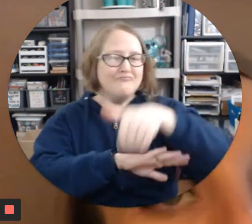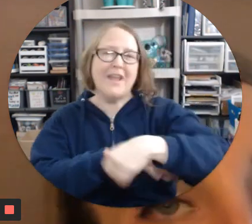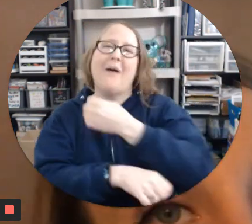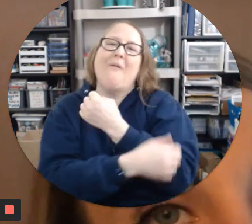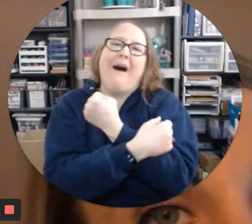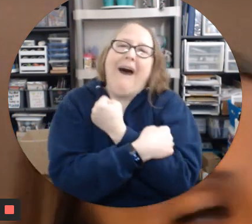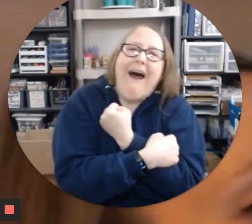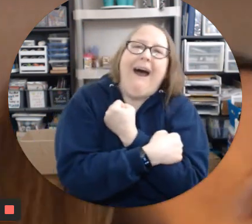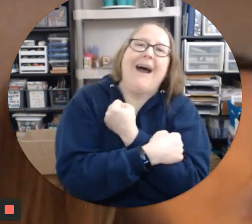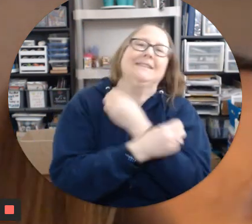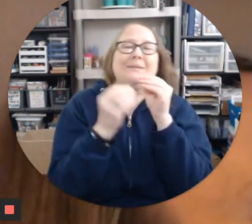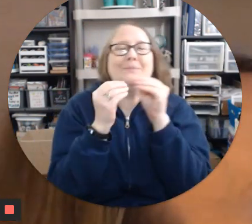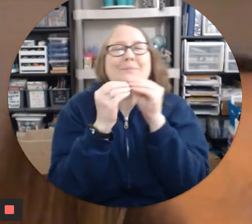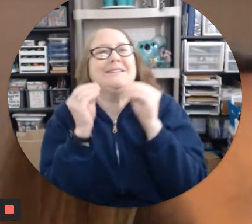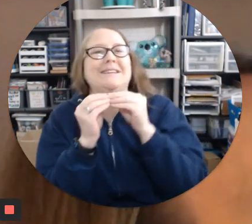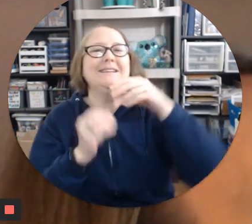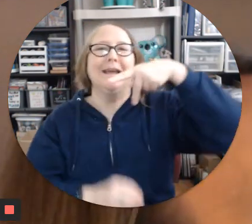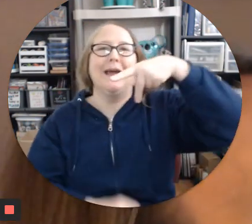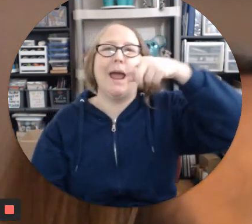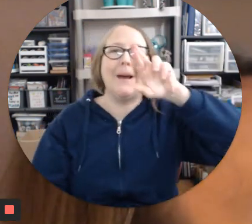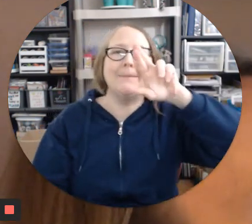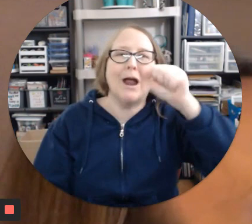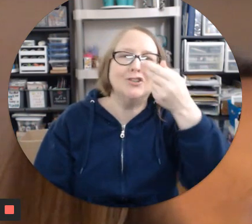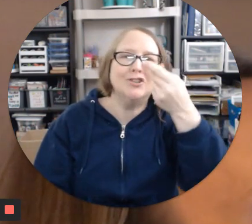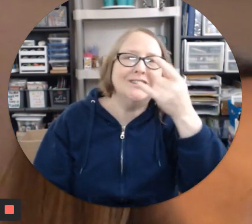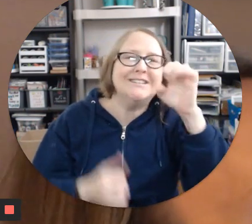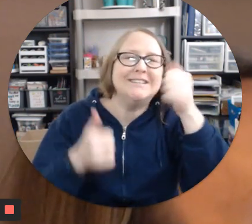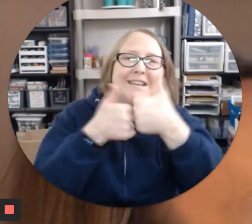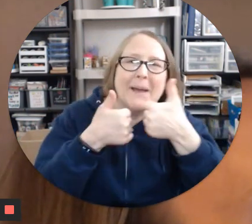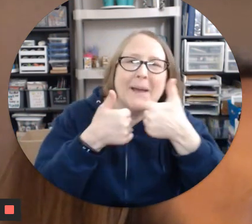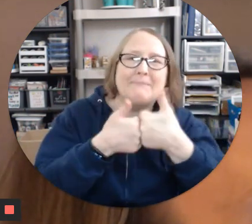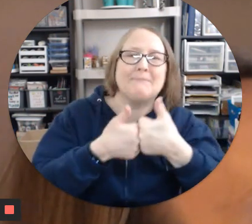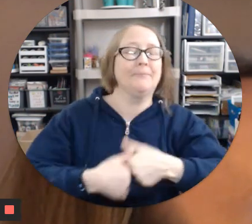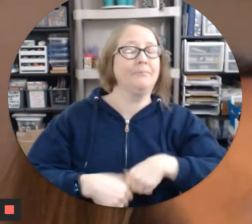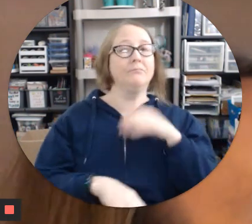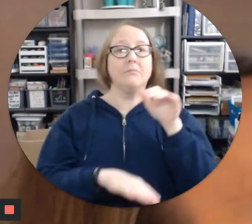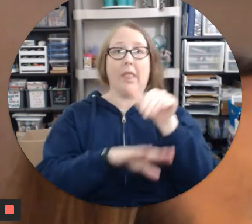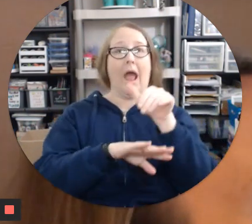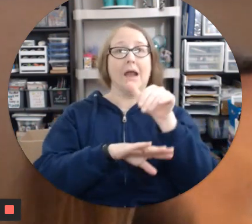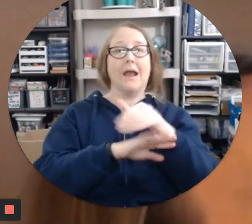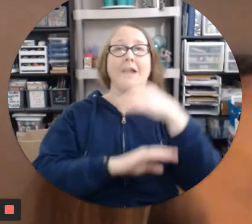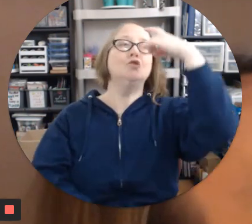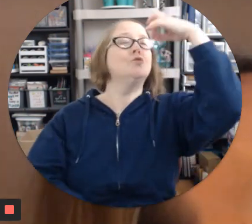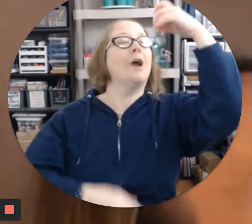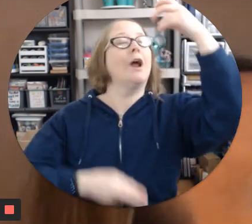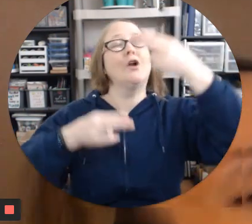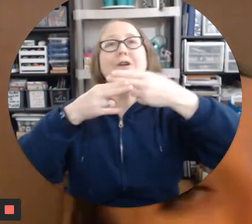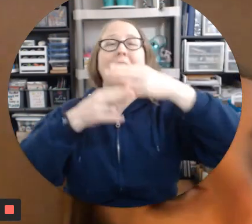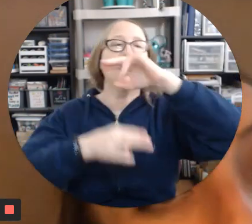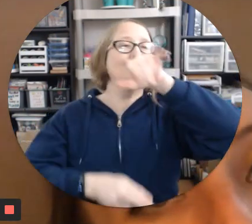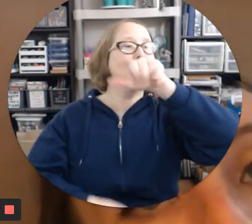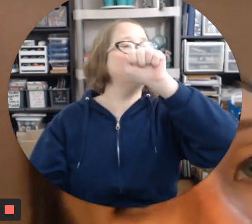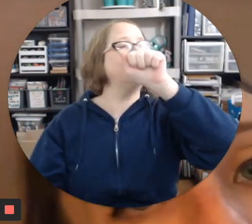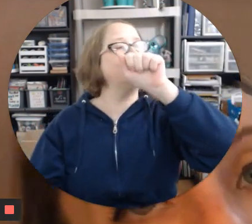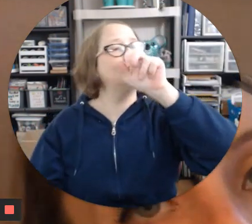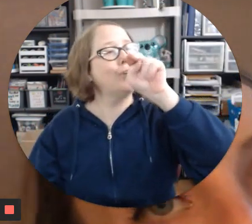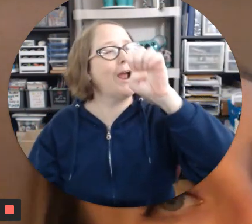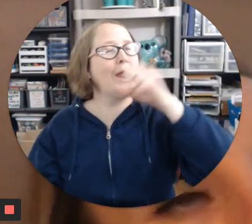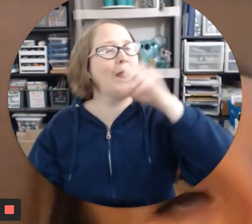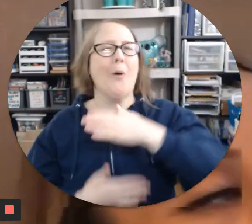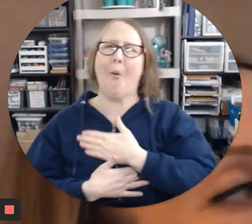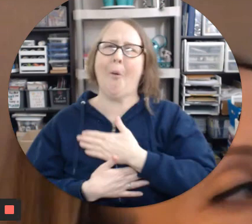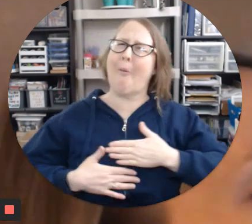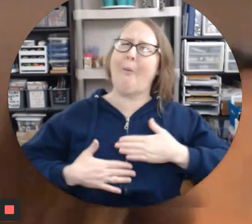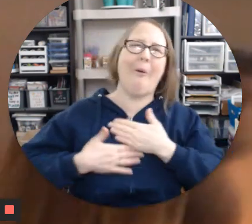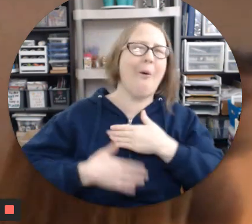and parcheesi. That night, Chrysanthemum dreamt that her name was Jane, and it was an extremely pleasant dream.